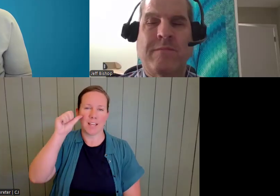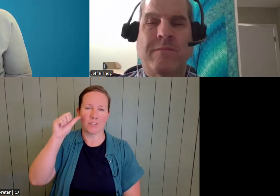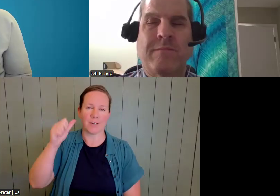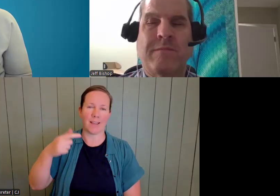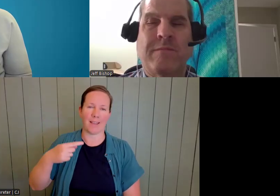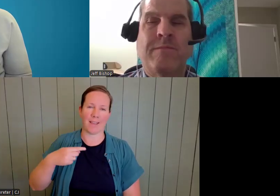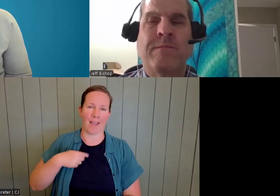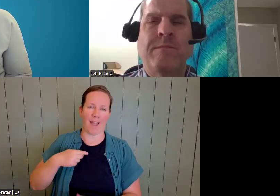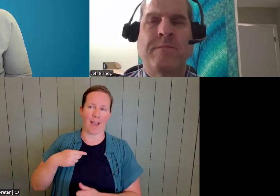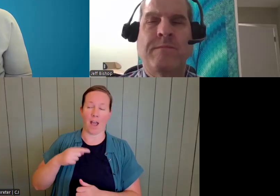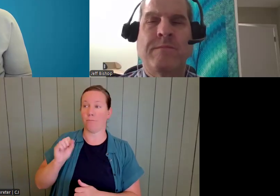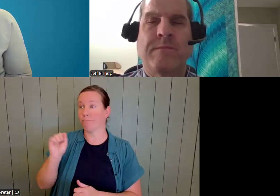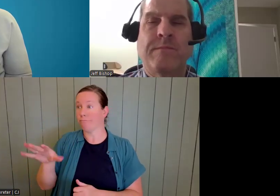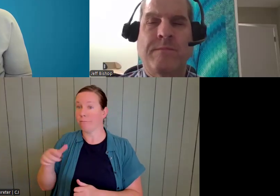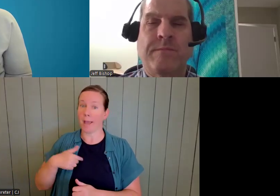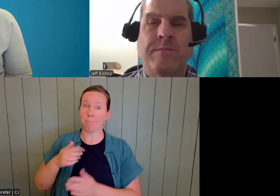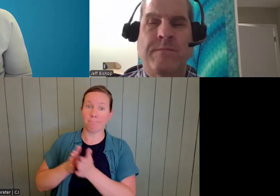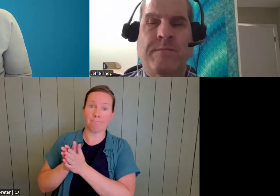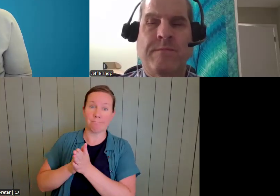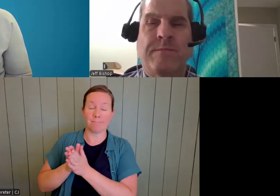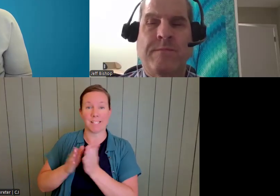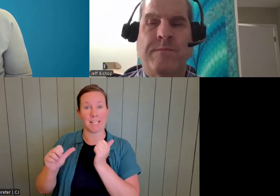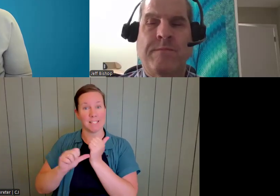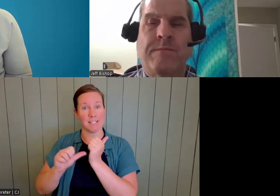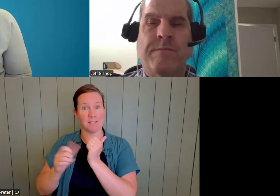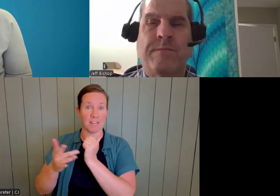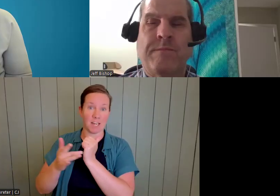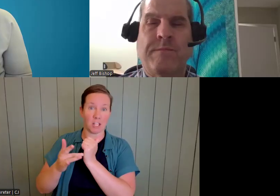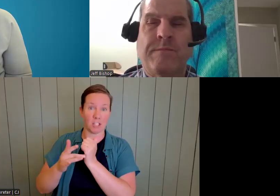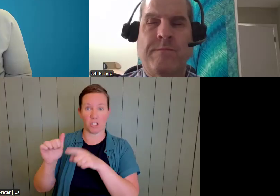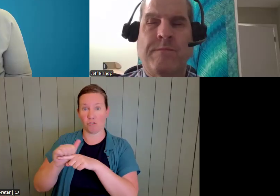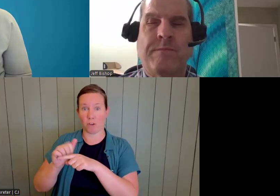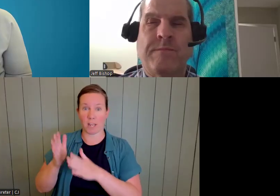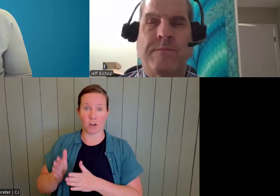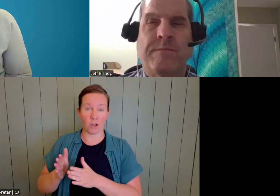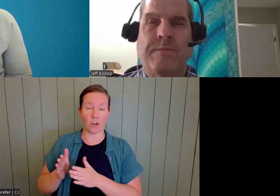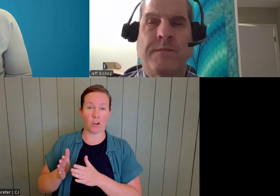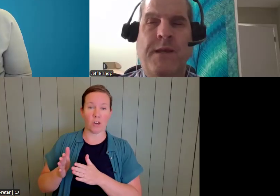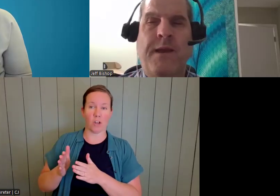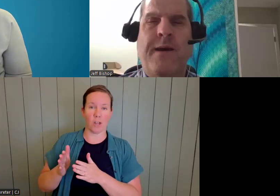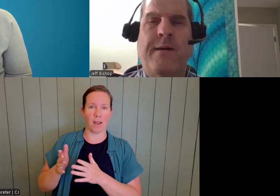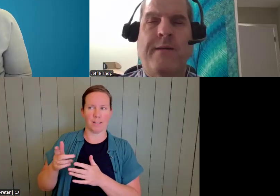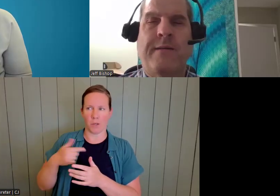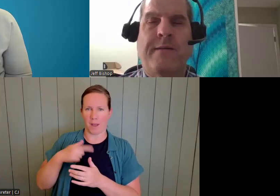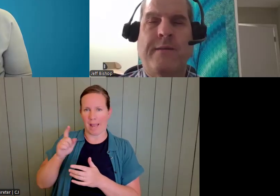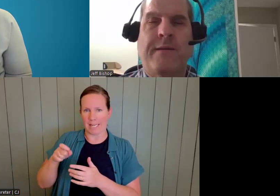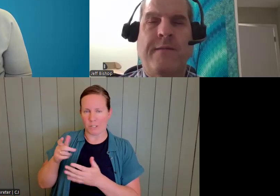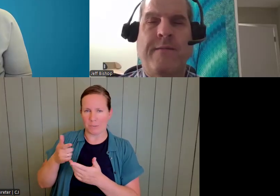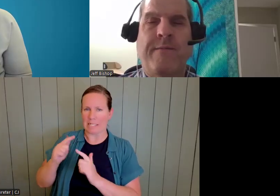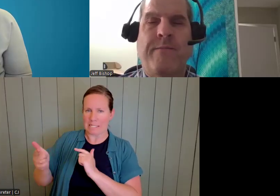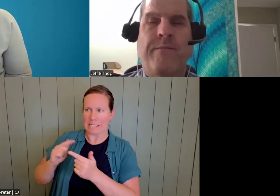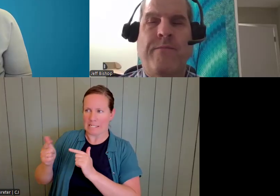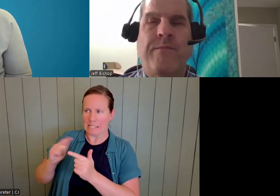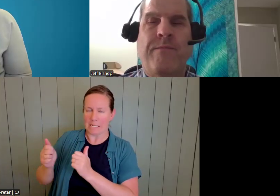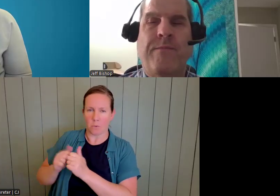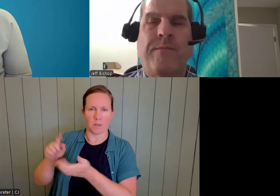technology trainer. hmm. And I had it kind of do some research with the research tool. They kind of Yeah. searched